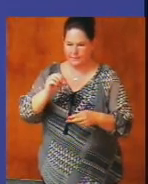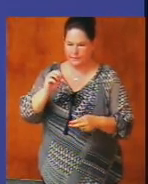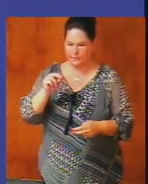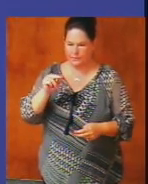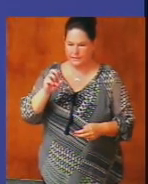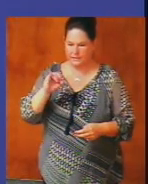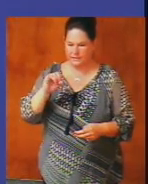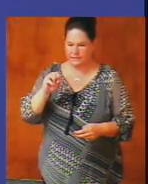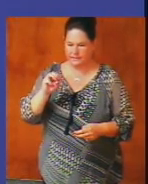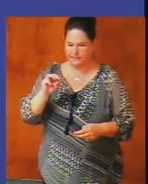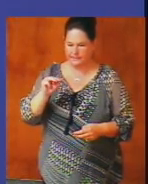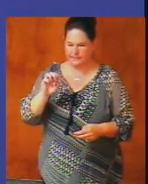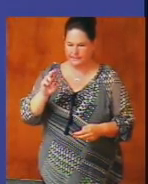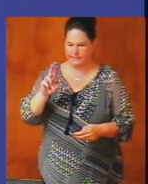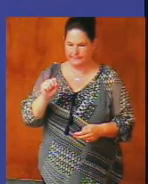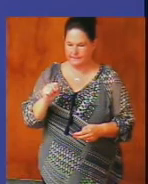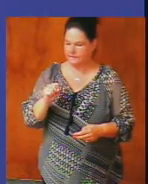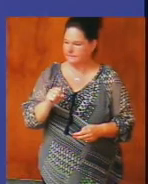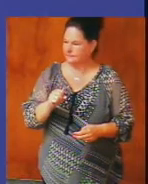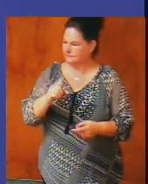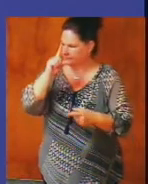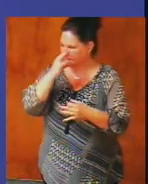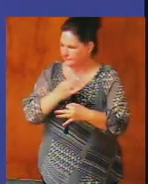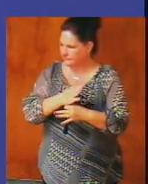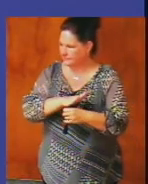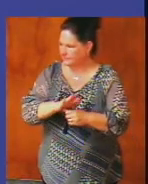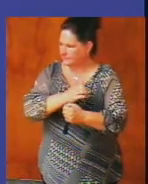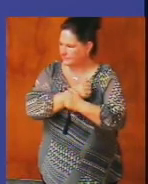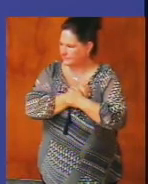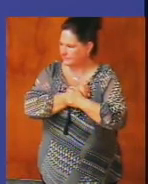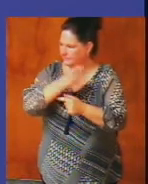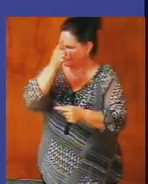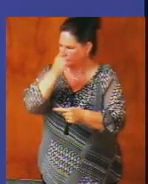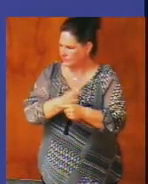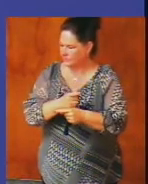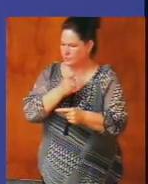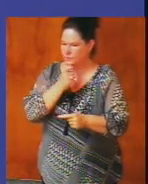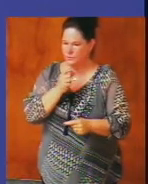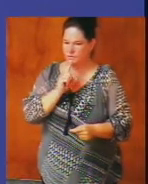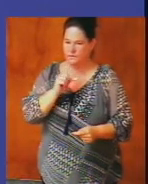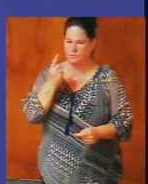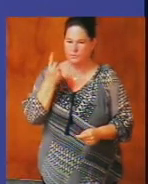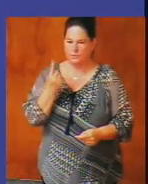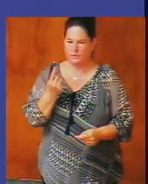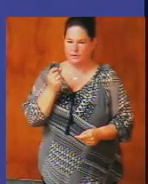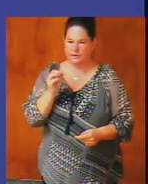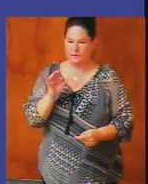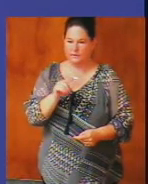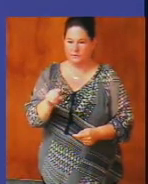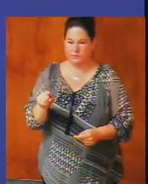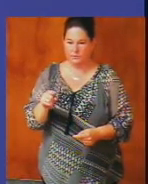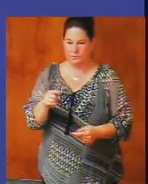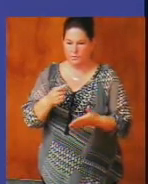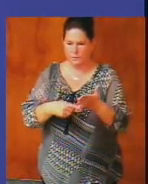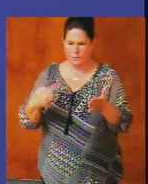Onesimus, a faithful and beloved brother who is one of you. Now, what do we know about